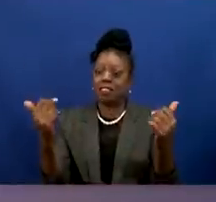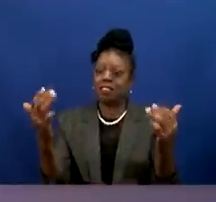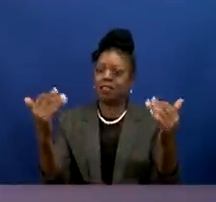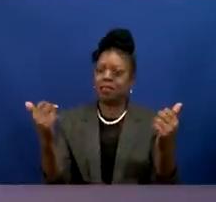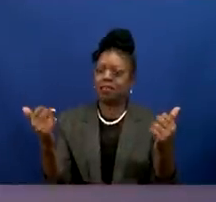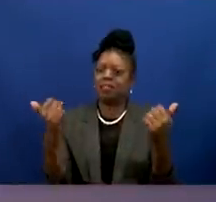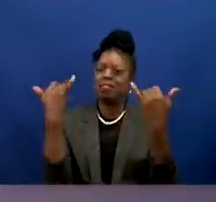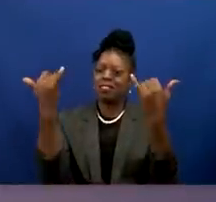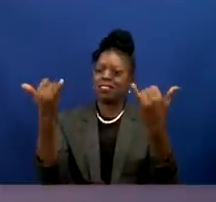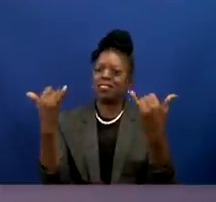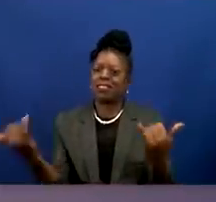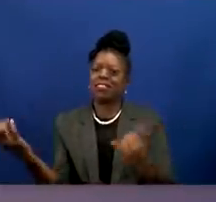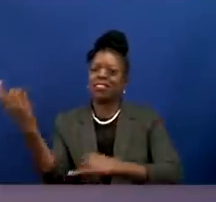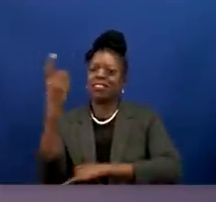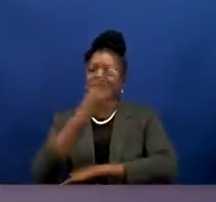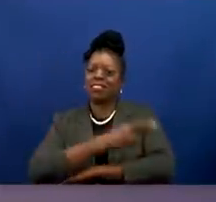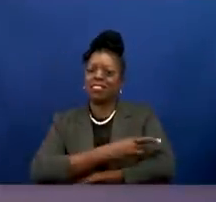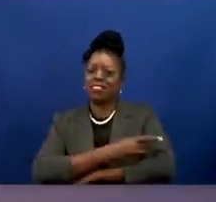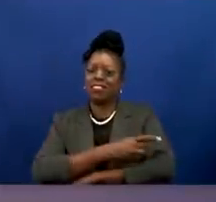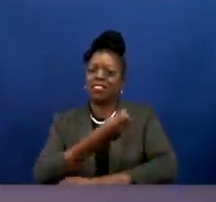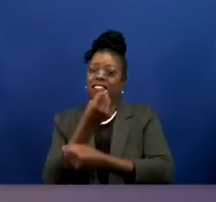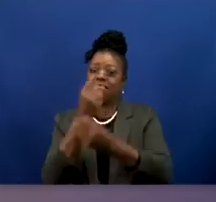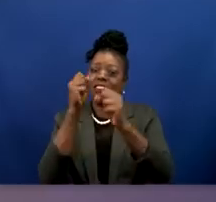day of salvation.